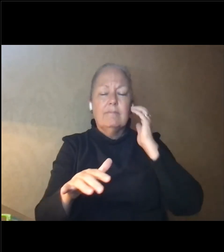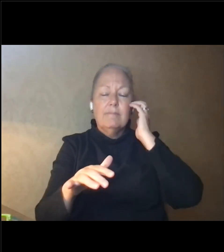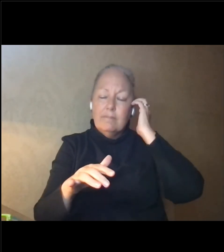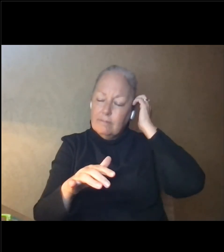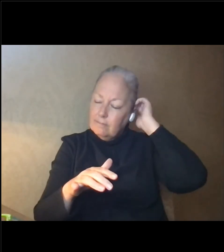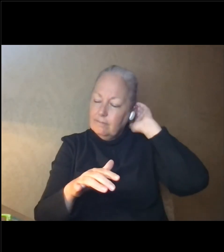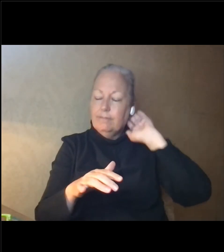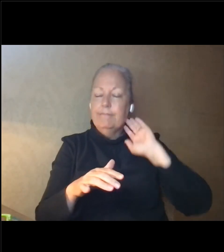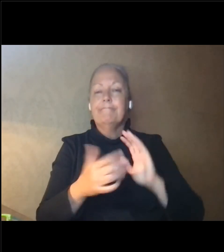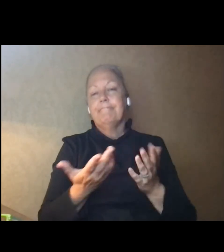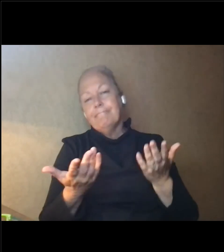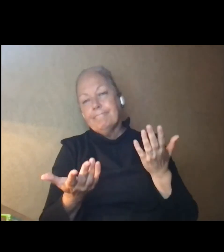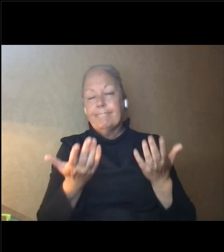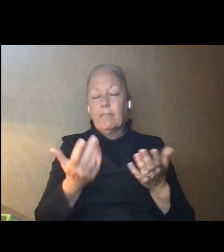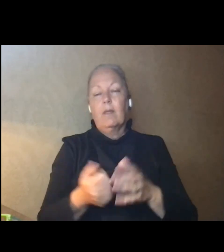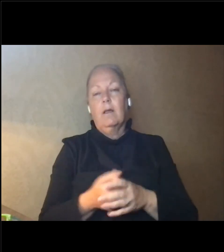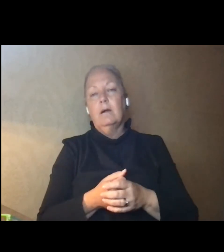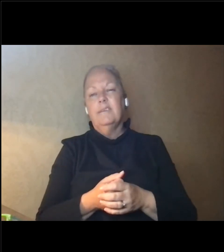So